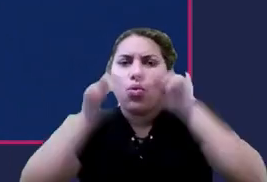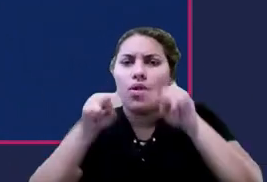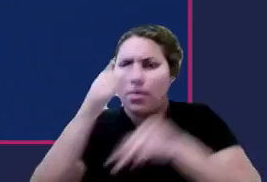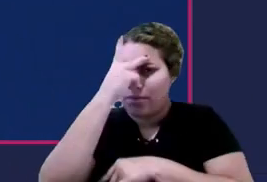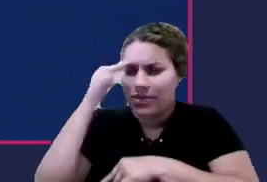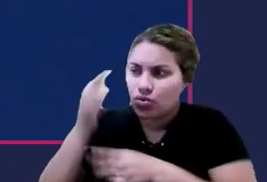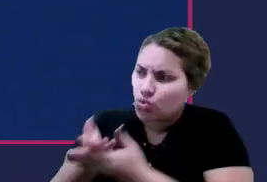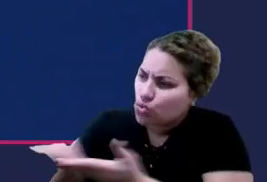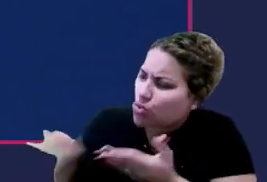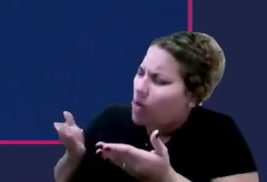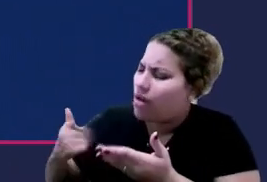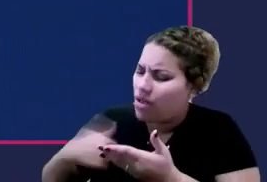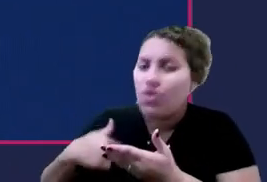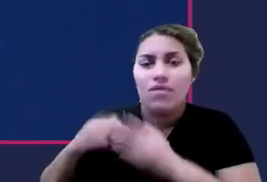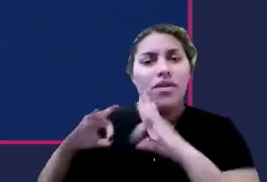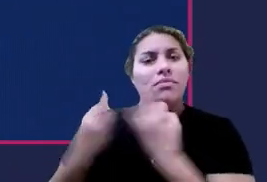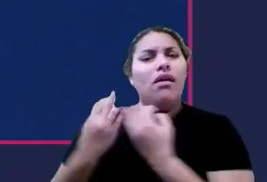a